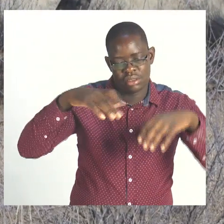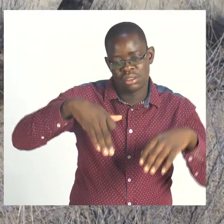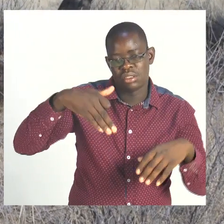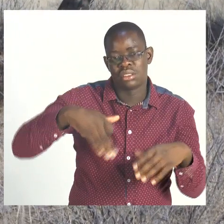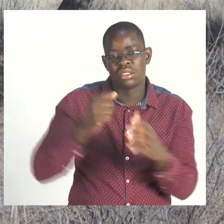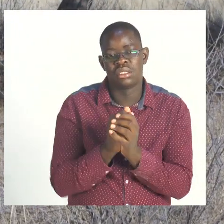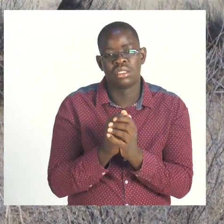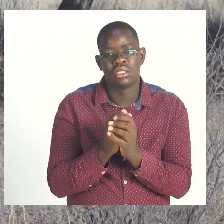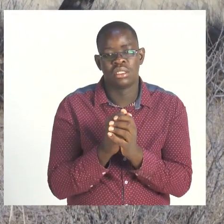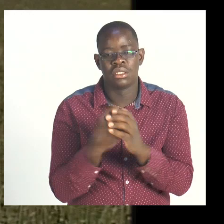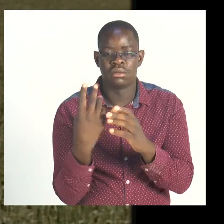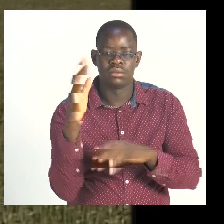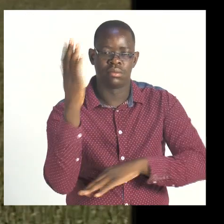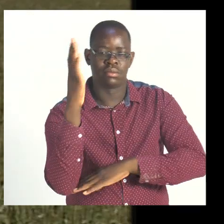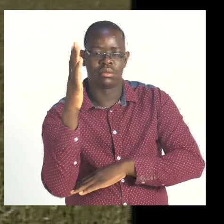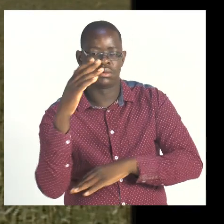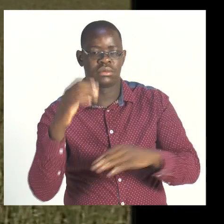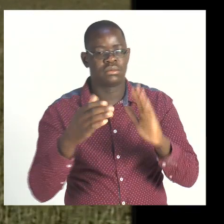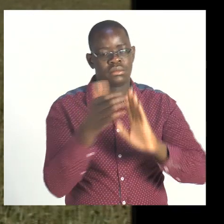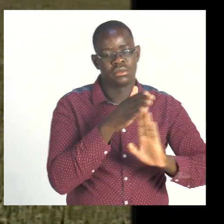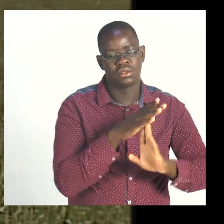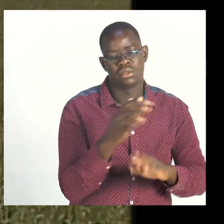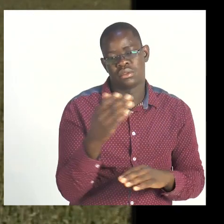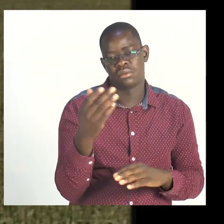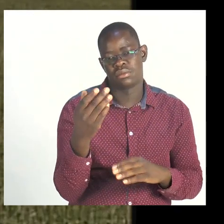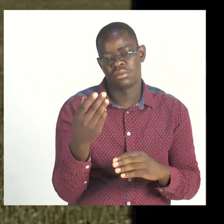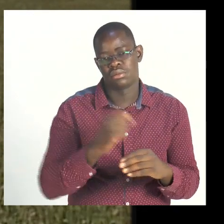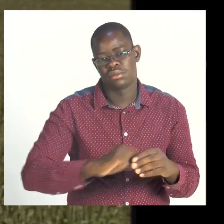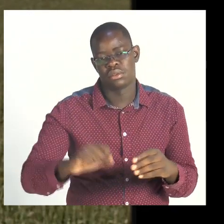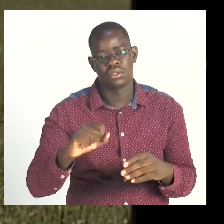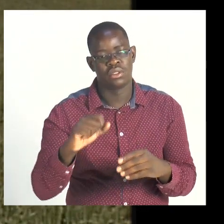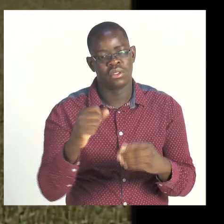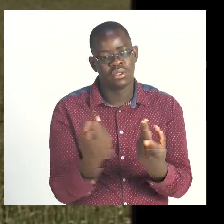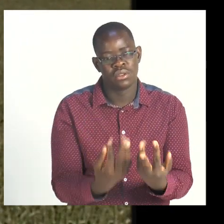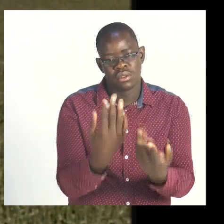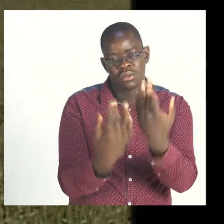The trees protect the ground, and the grass saves us food to the animals.